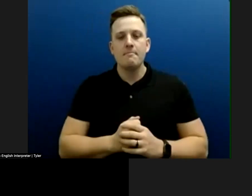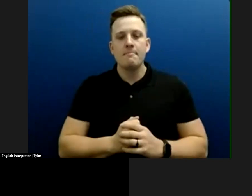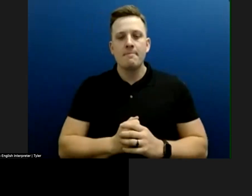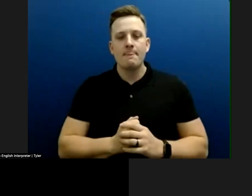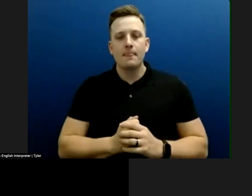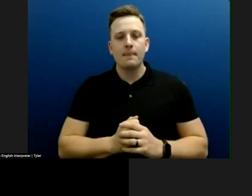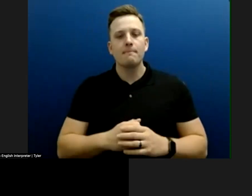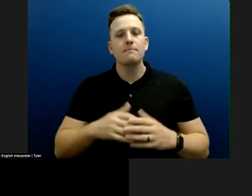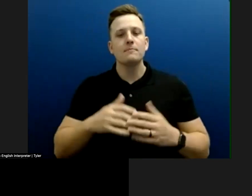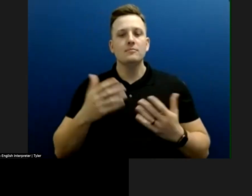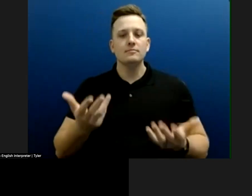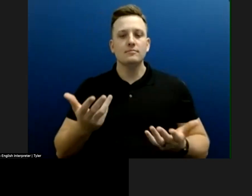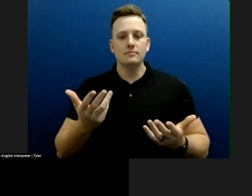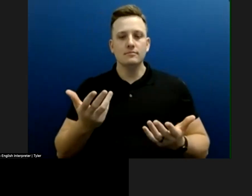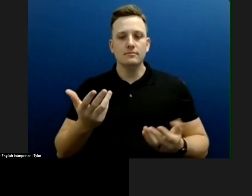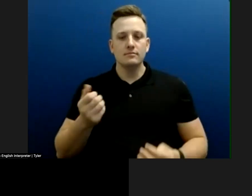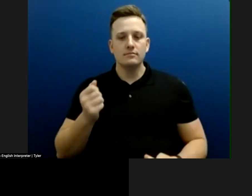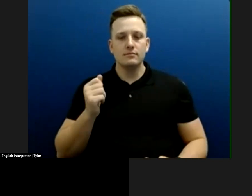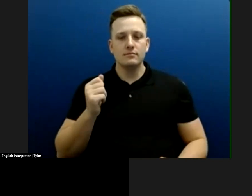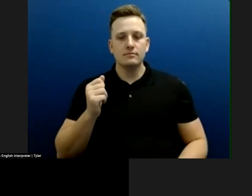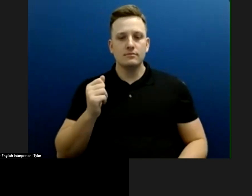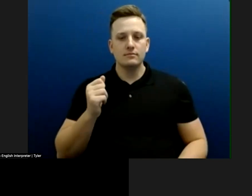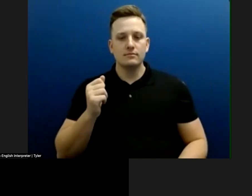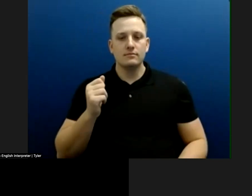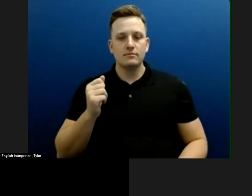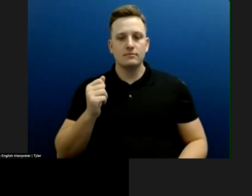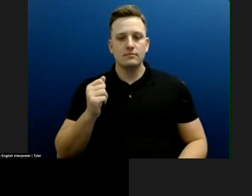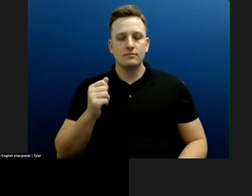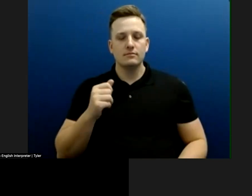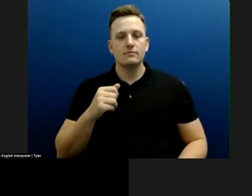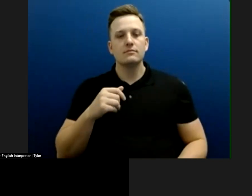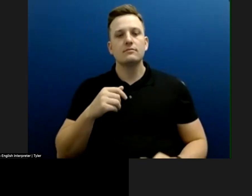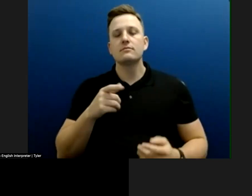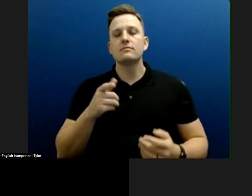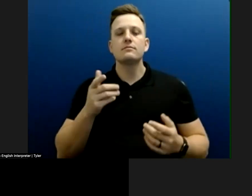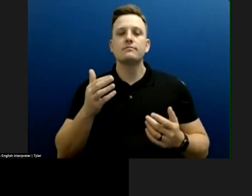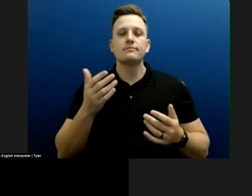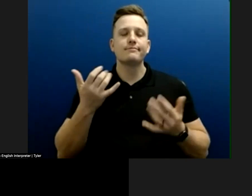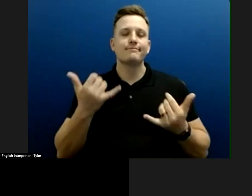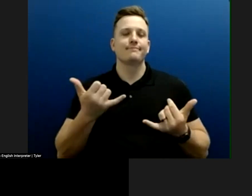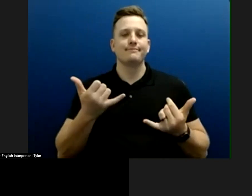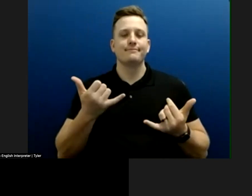today to explore the